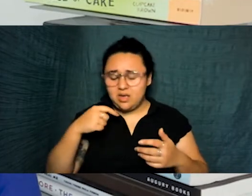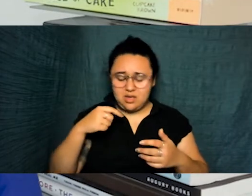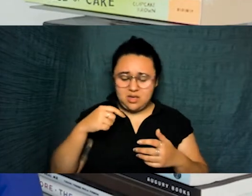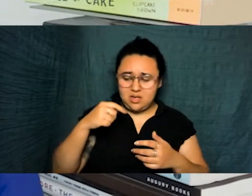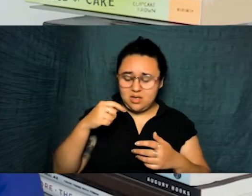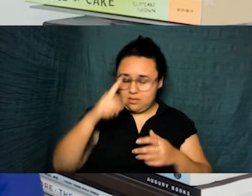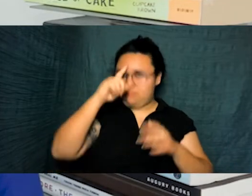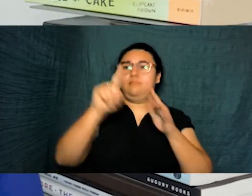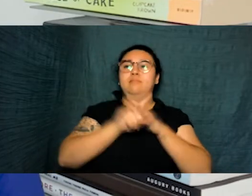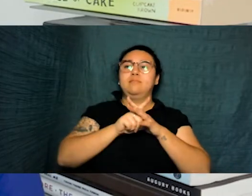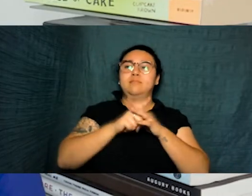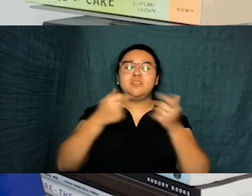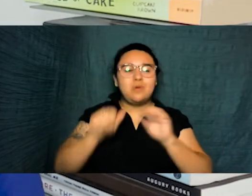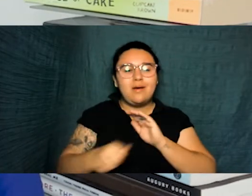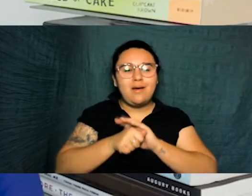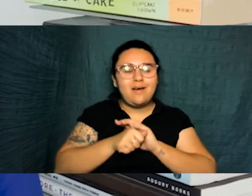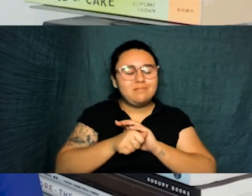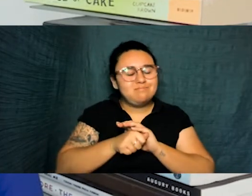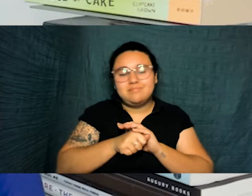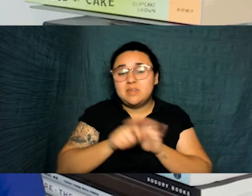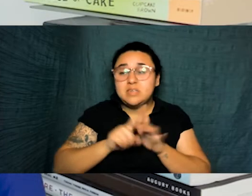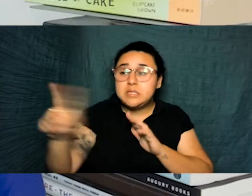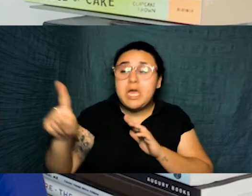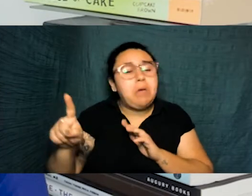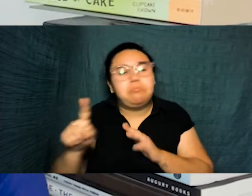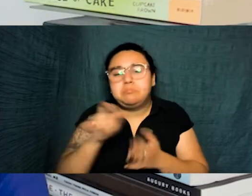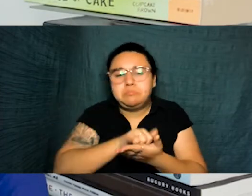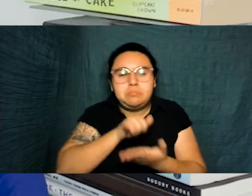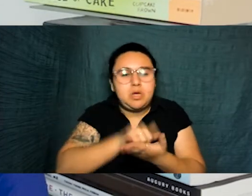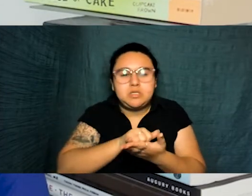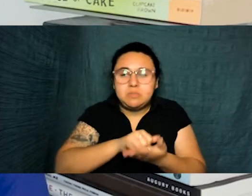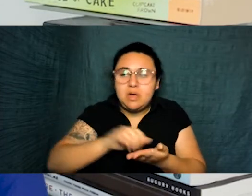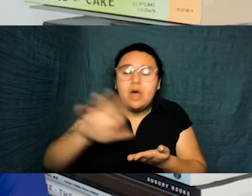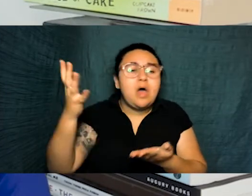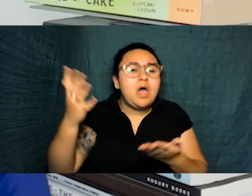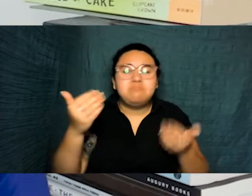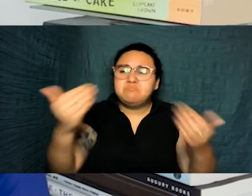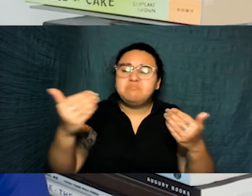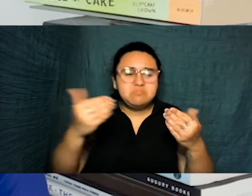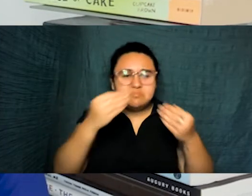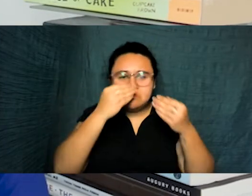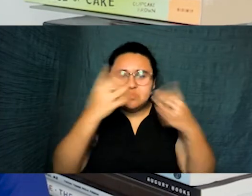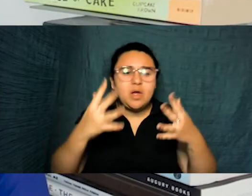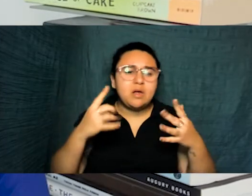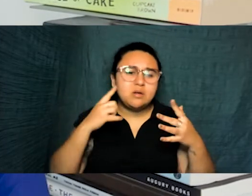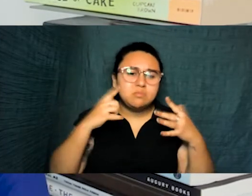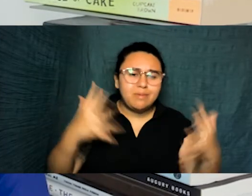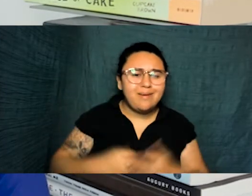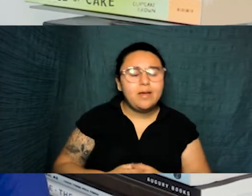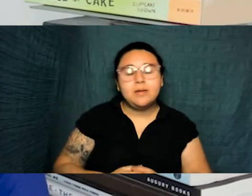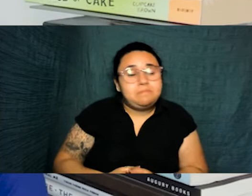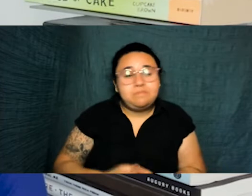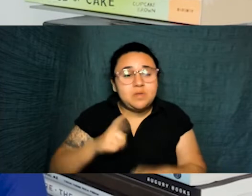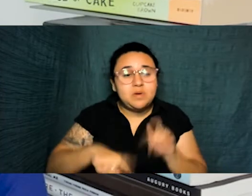world. I couldn't escape the ramifications of my recklessness. No matter how high I got, I